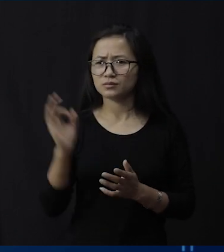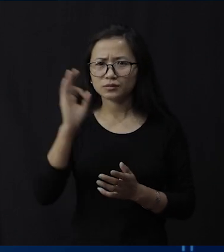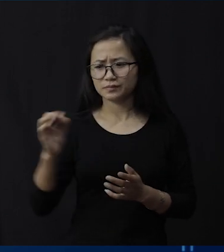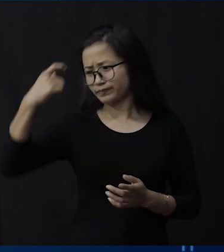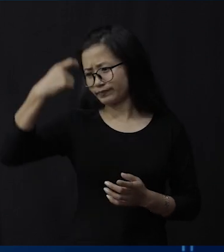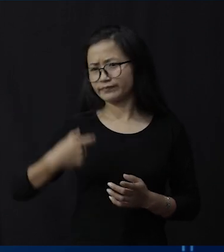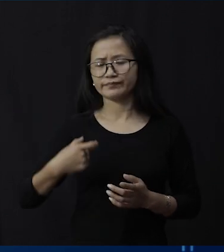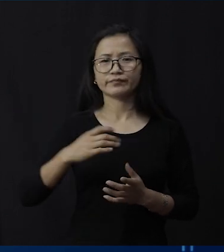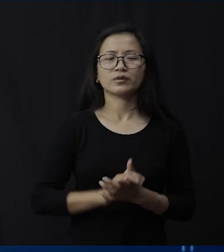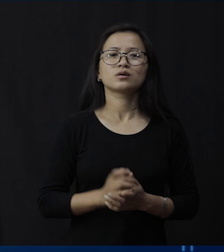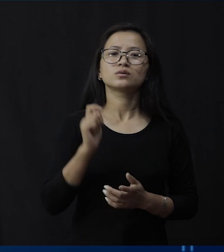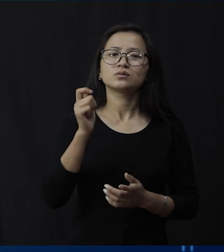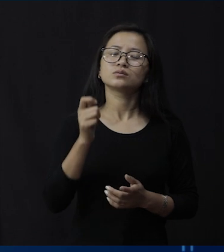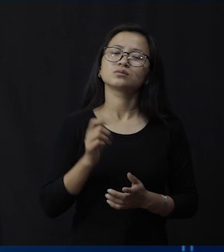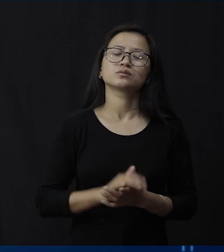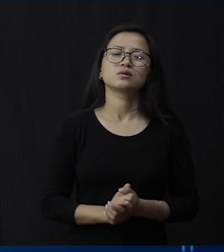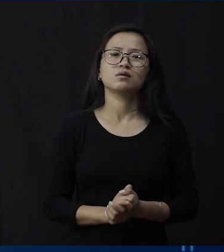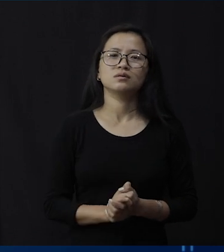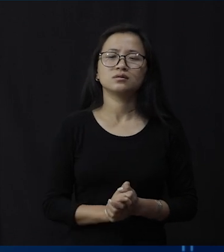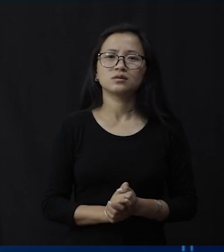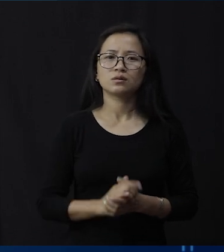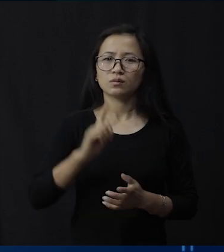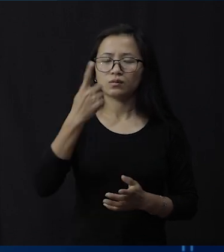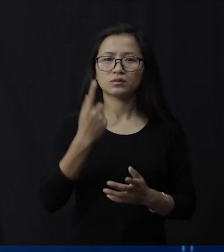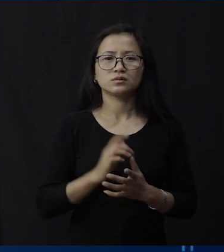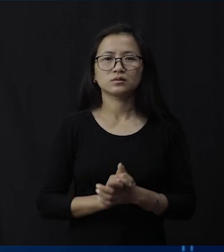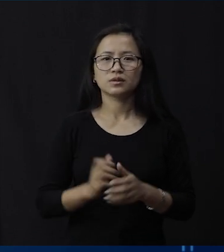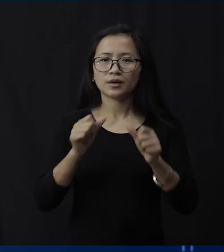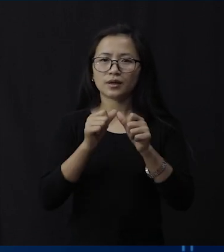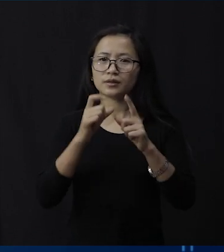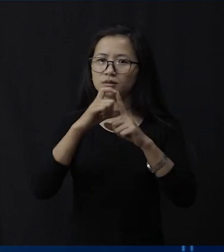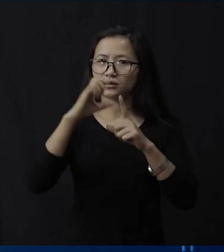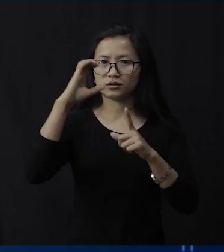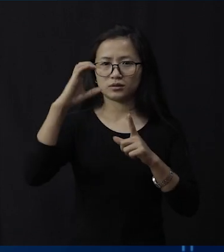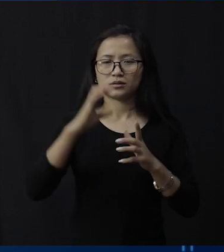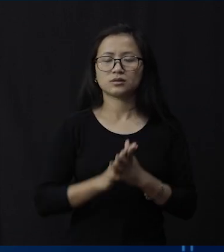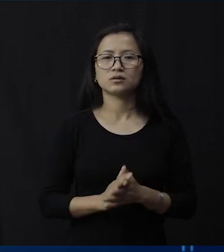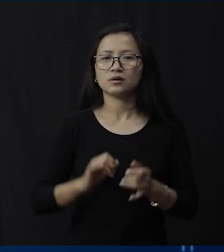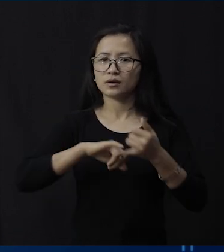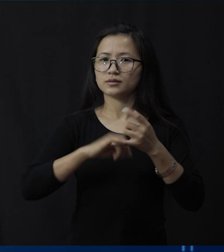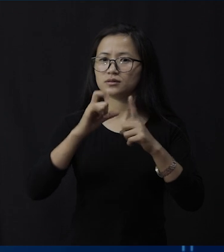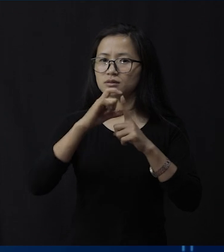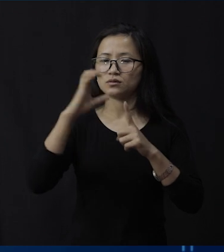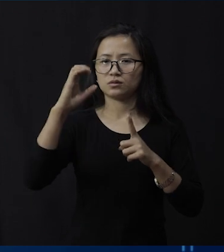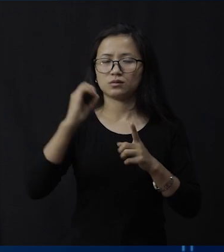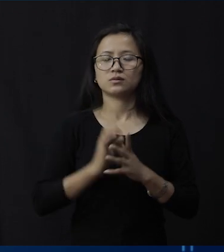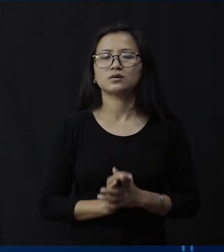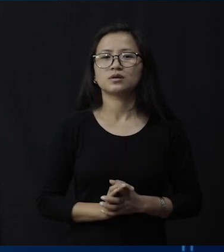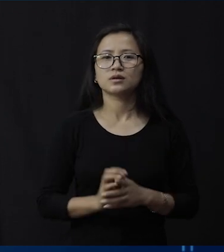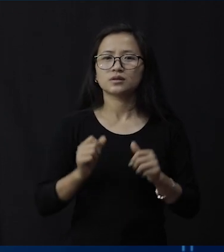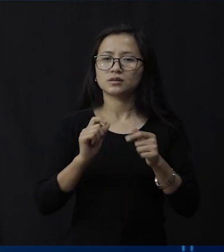help him to do his work, okay? So one is the ADC, one is SDO, and one